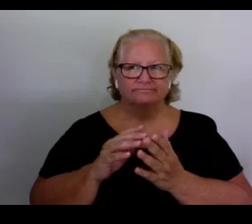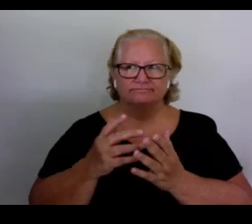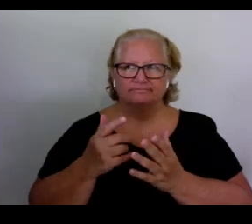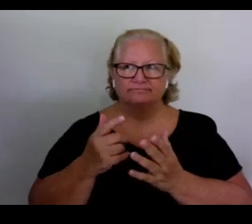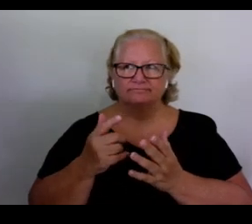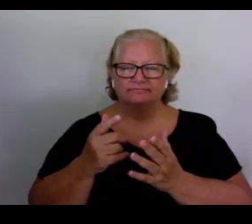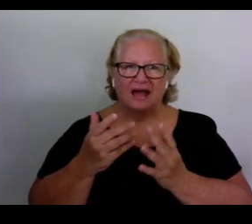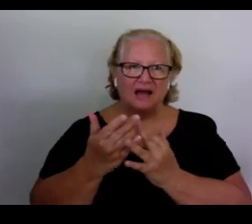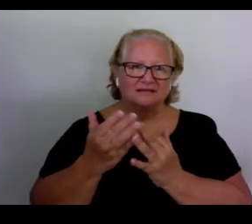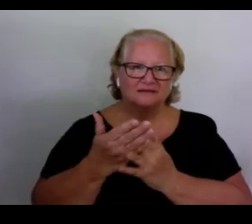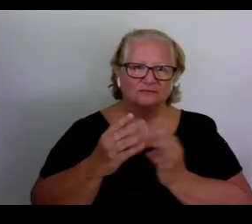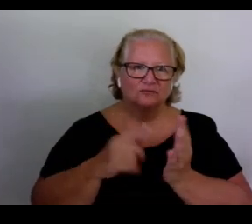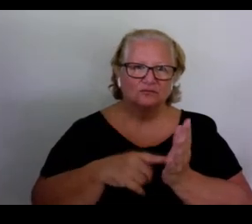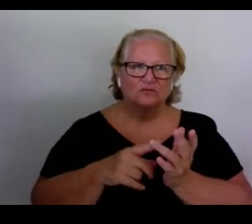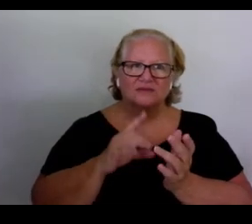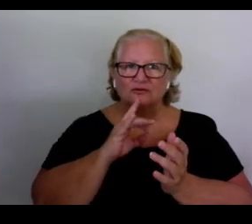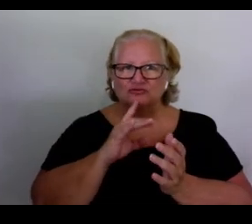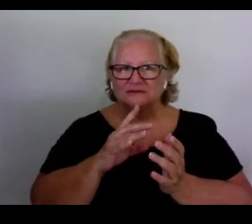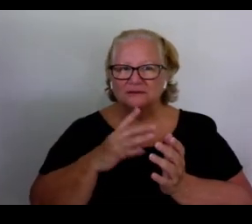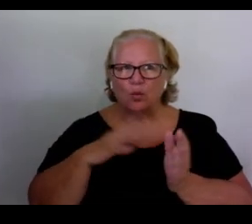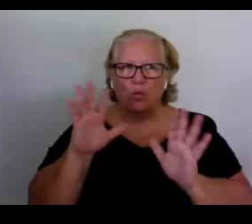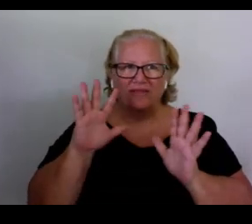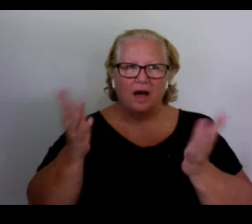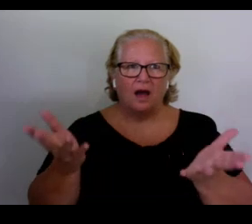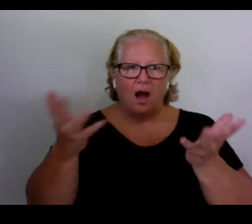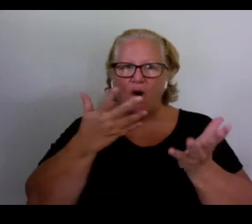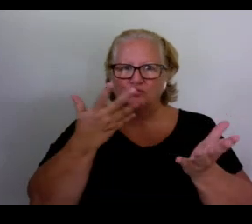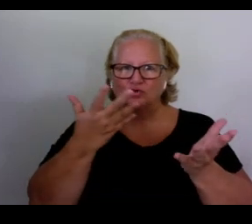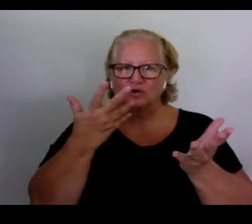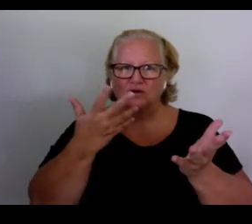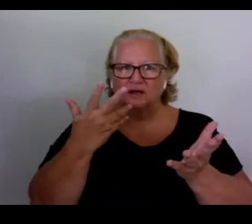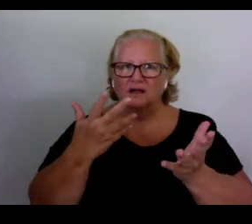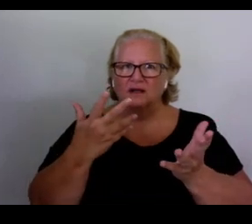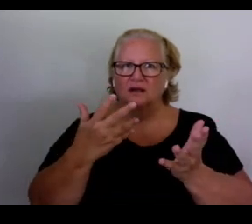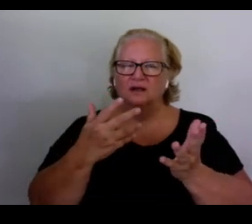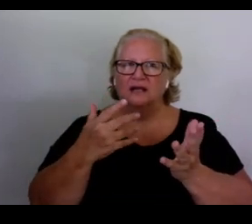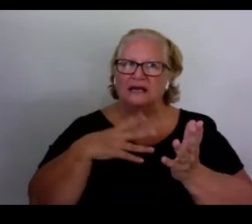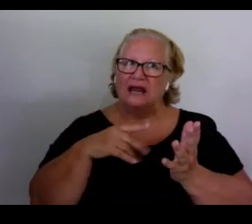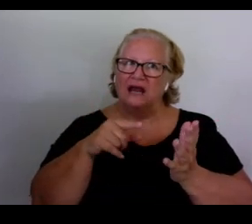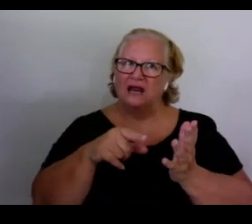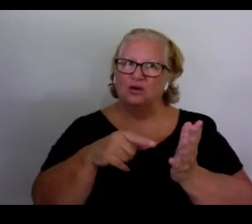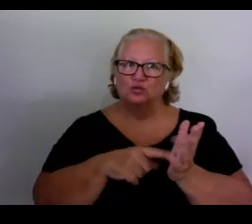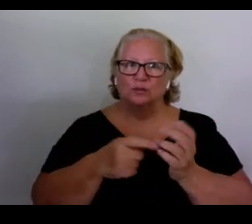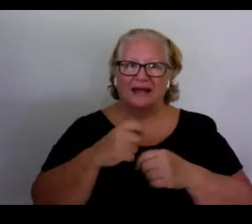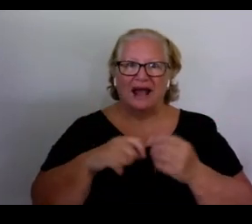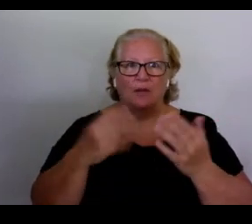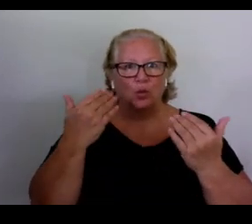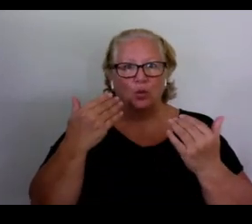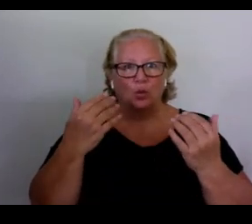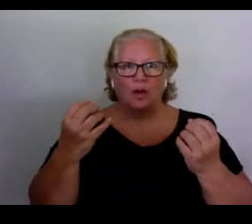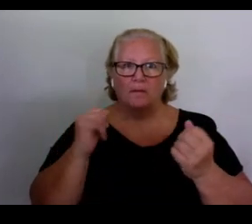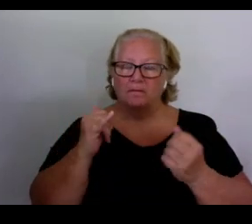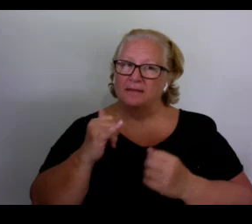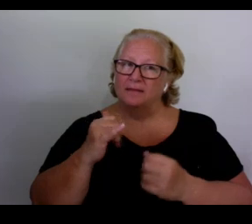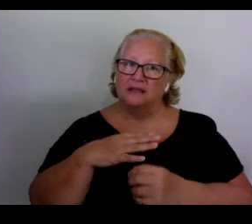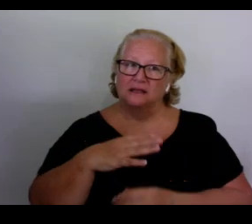electricity allowing you to cool yourself might become something that's a necessity of life.